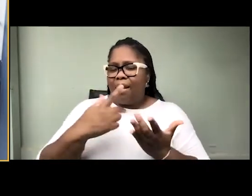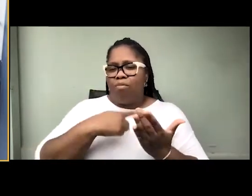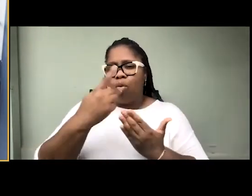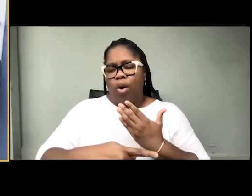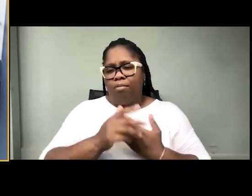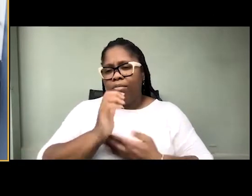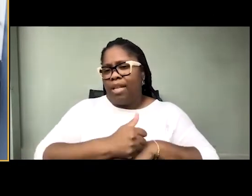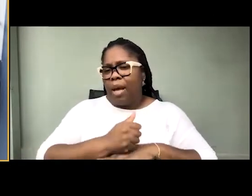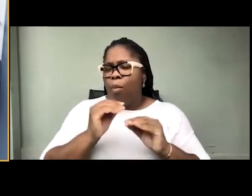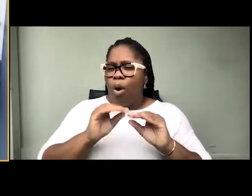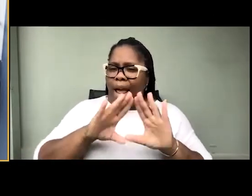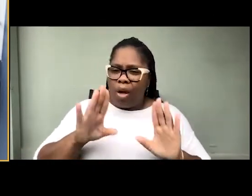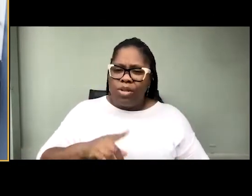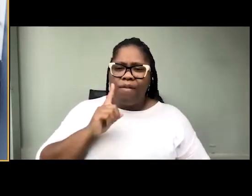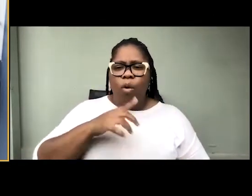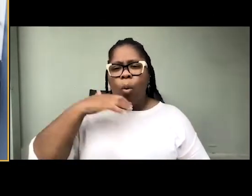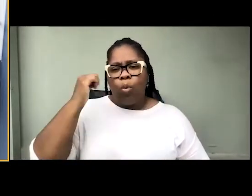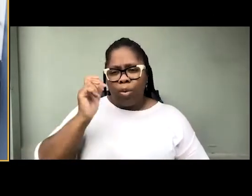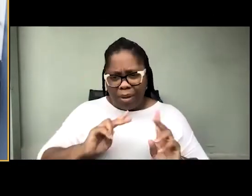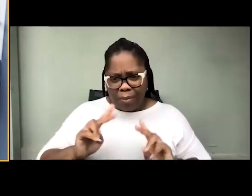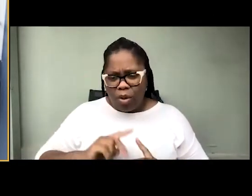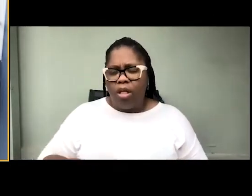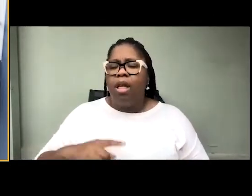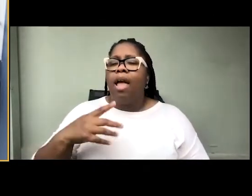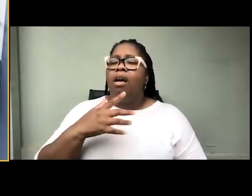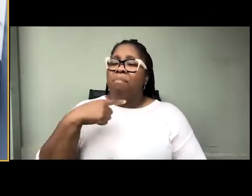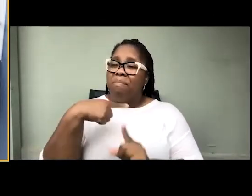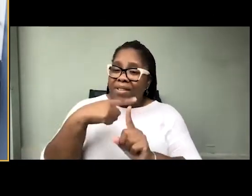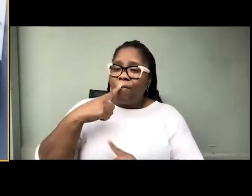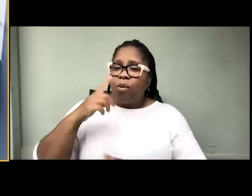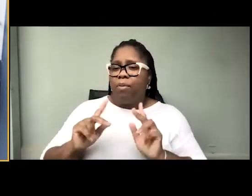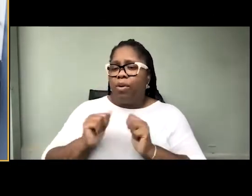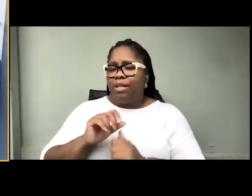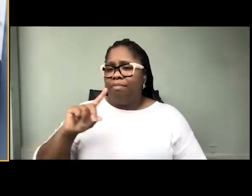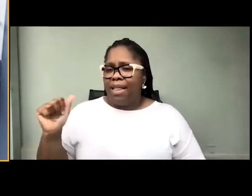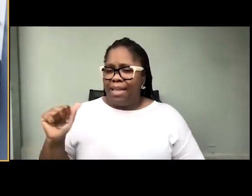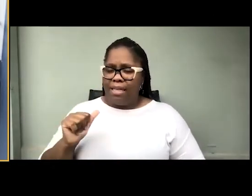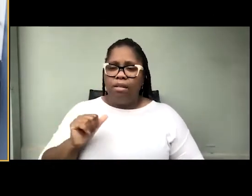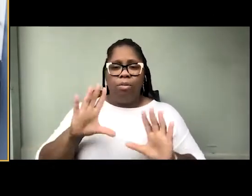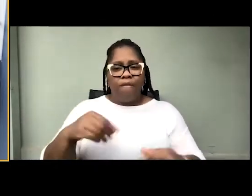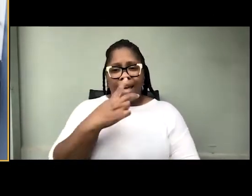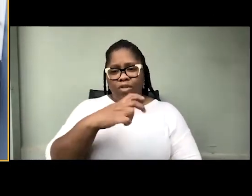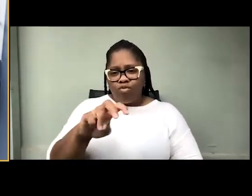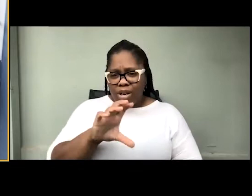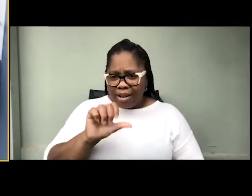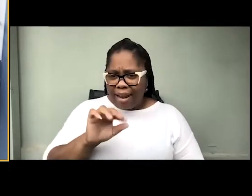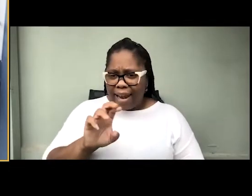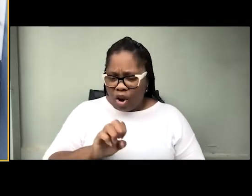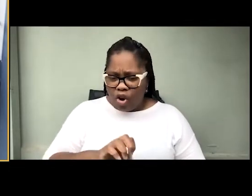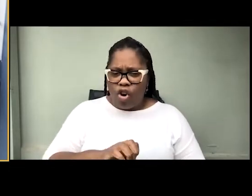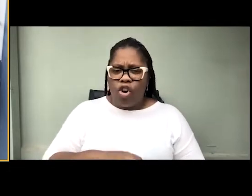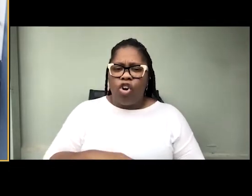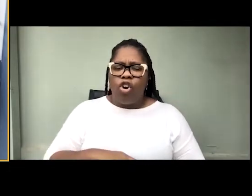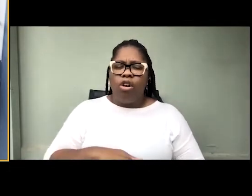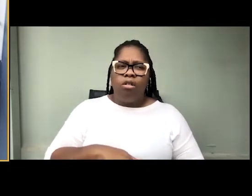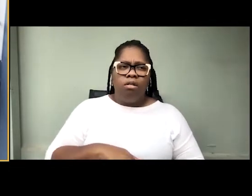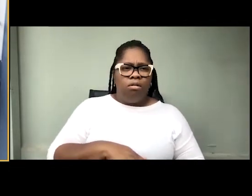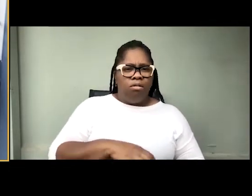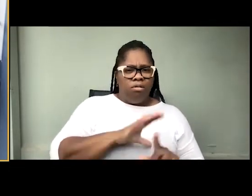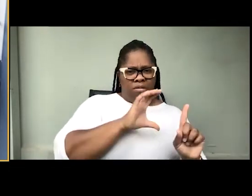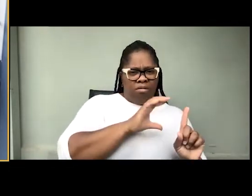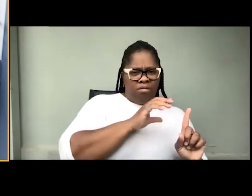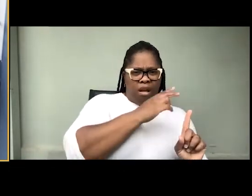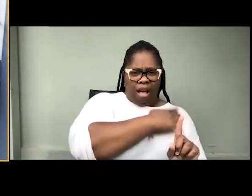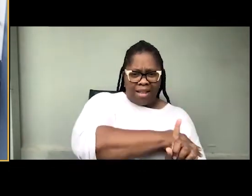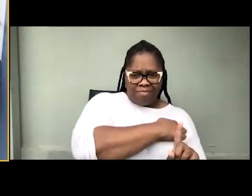for older adults and people with disabilities, really providing transition care or transitioning folks from care into homes,